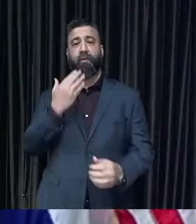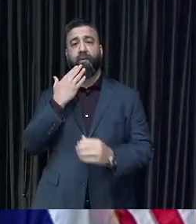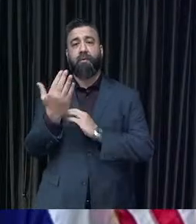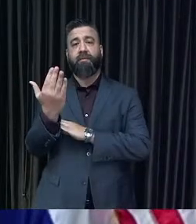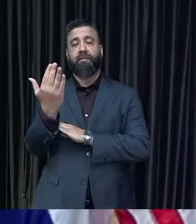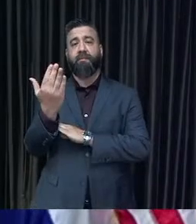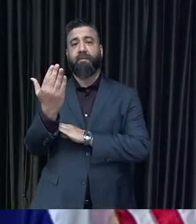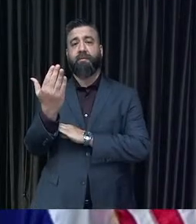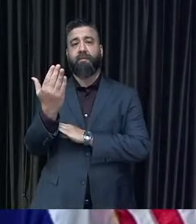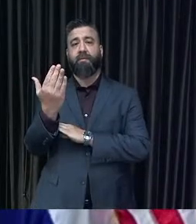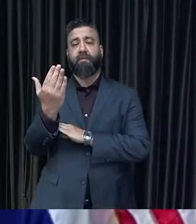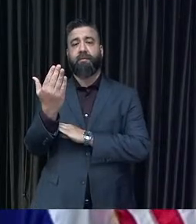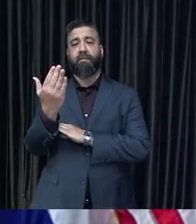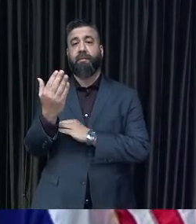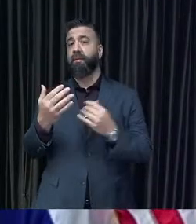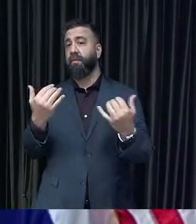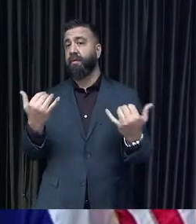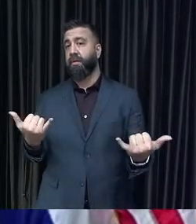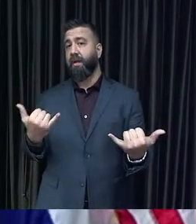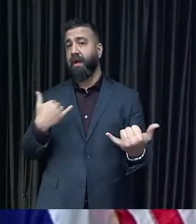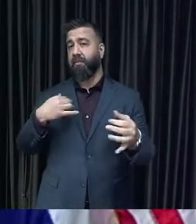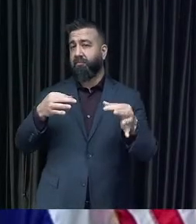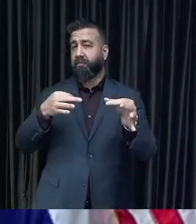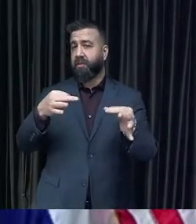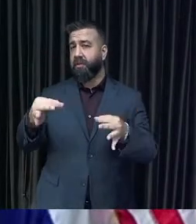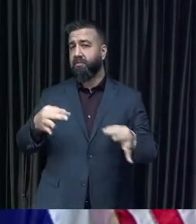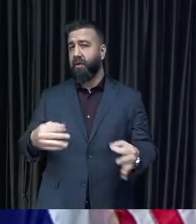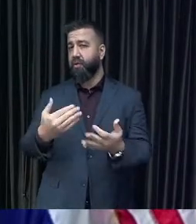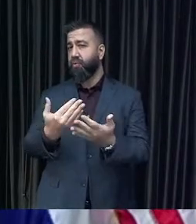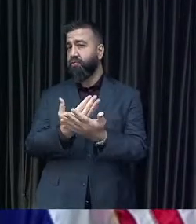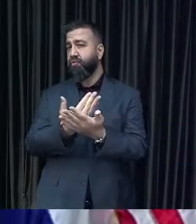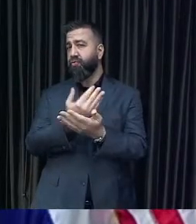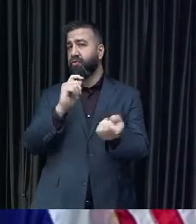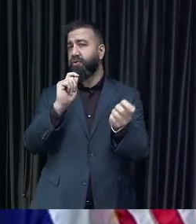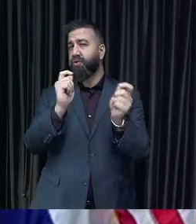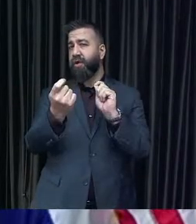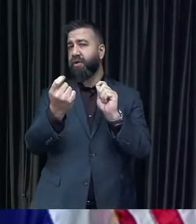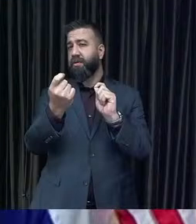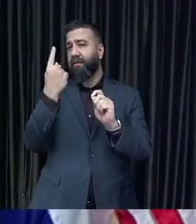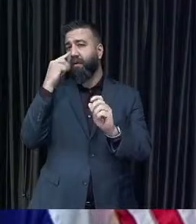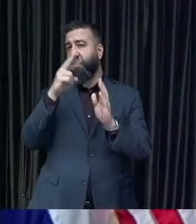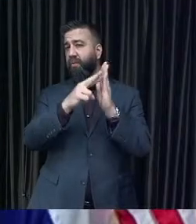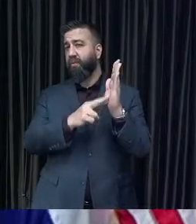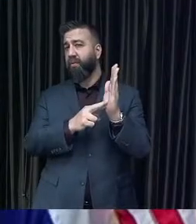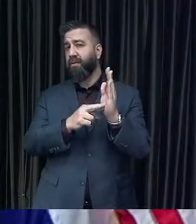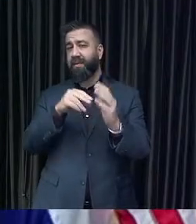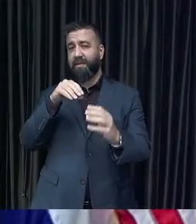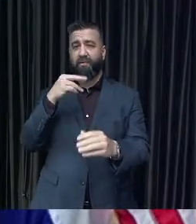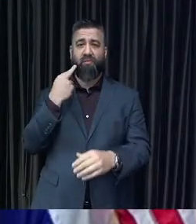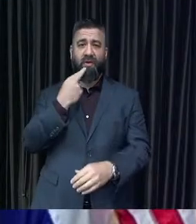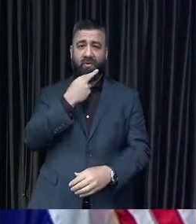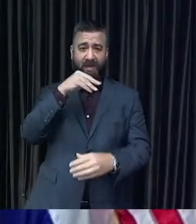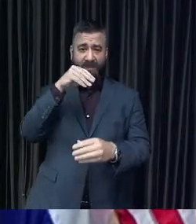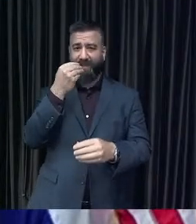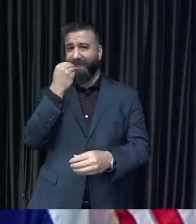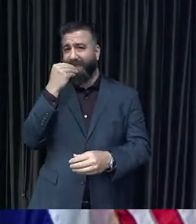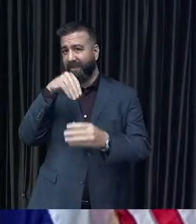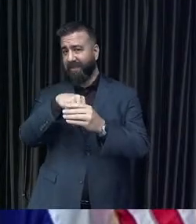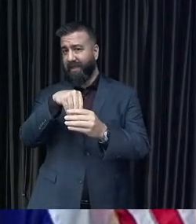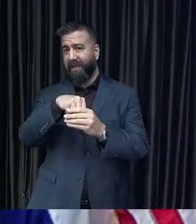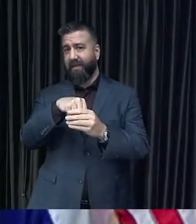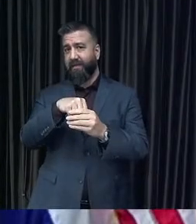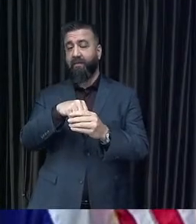morning. Today I'm going to talk about new changes in indoor dining protocols. I want to start